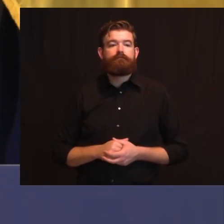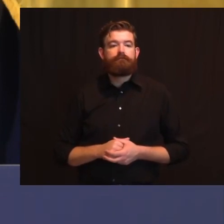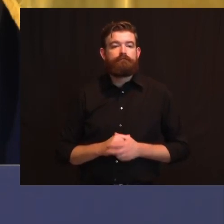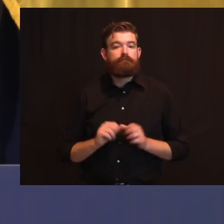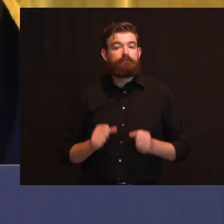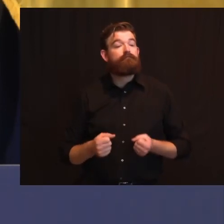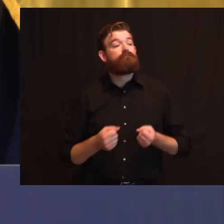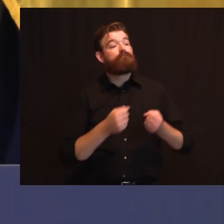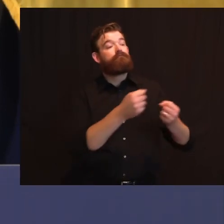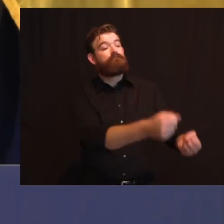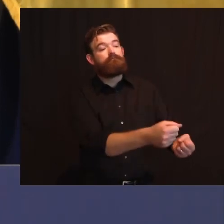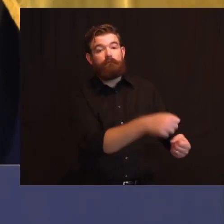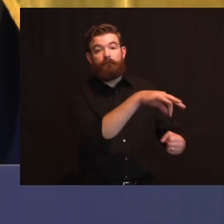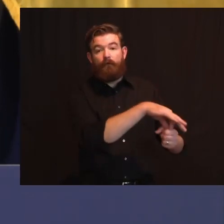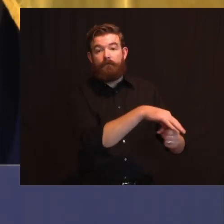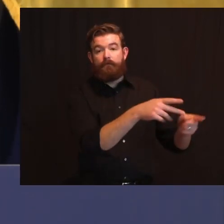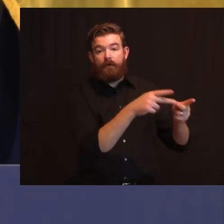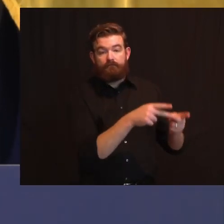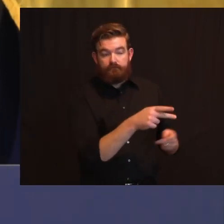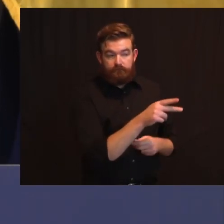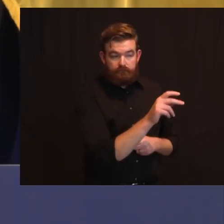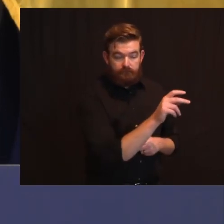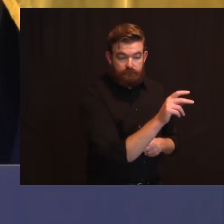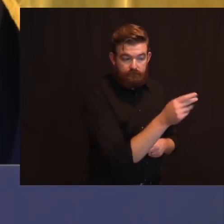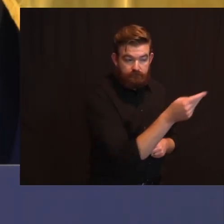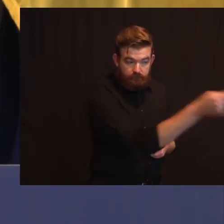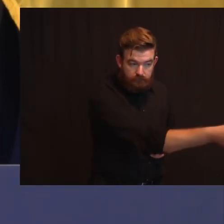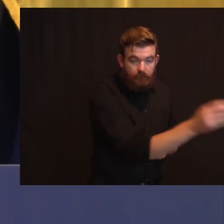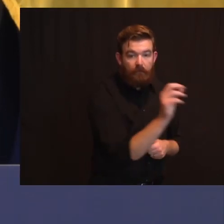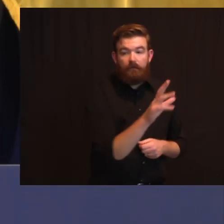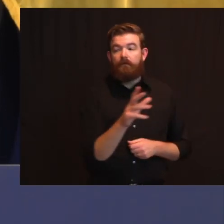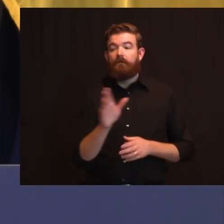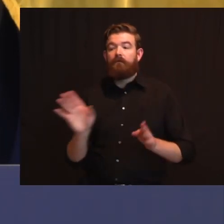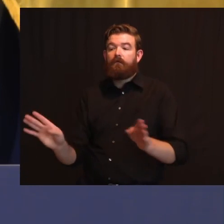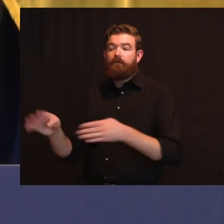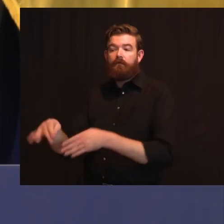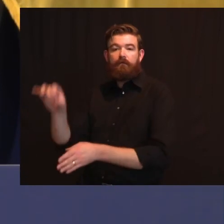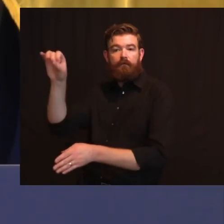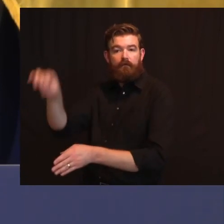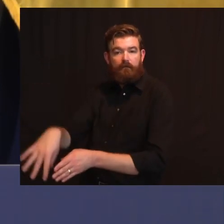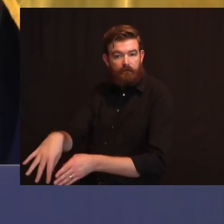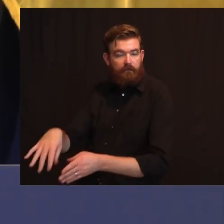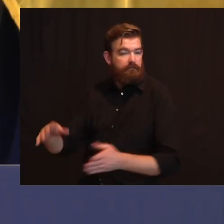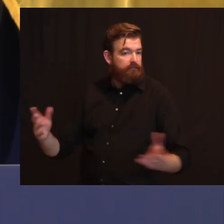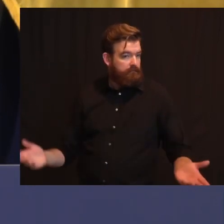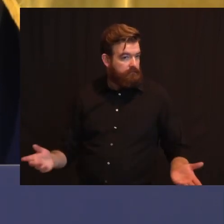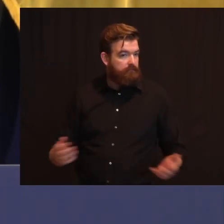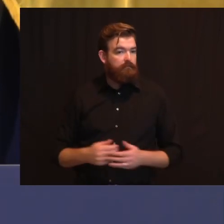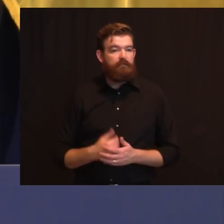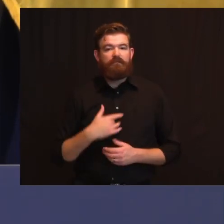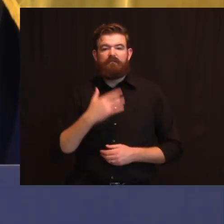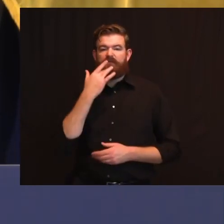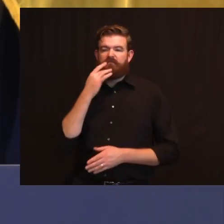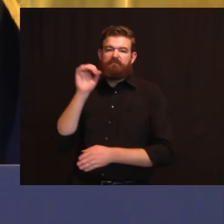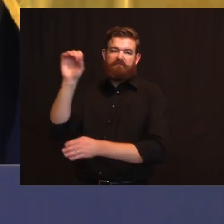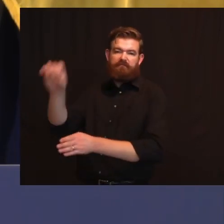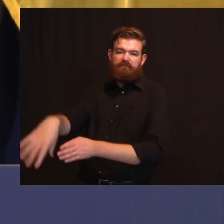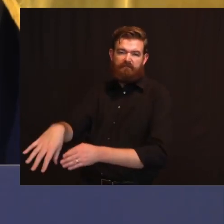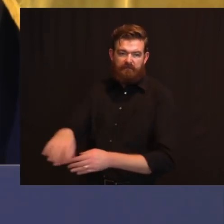show up and vote by paper. I'm on category 1 personally. I think and we're going to make sure the Postal Service does its